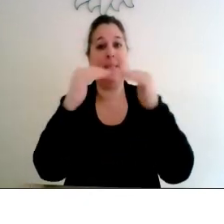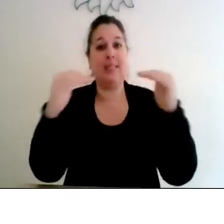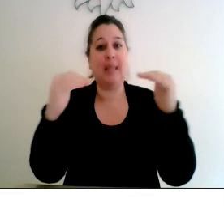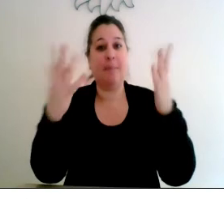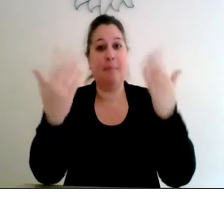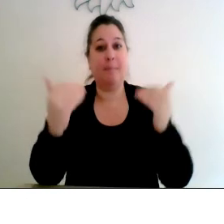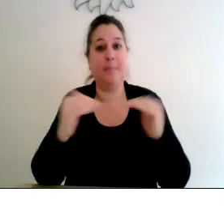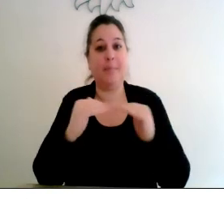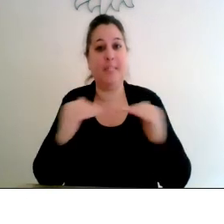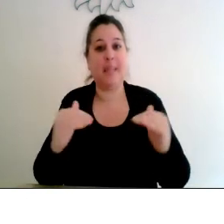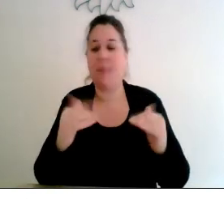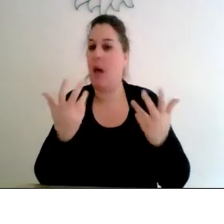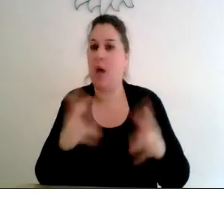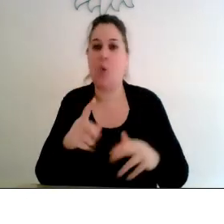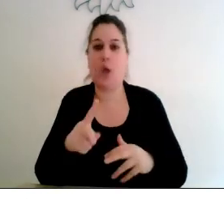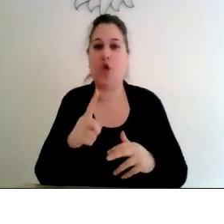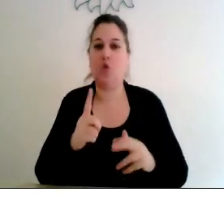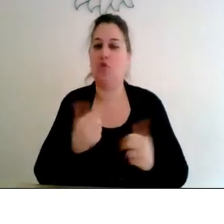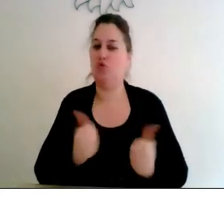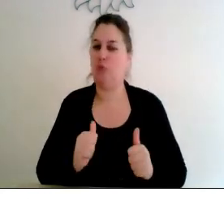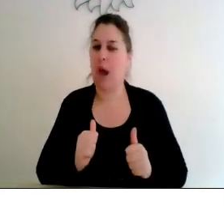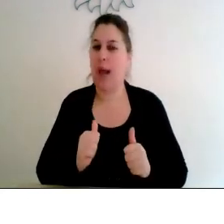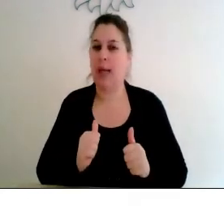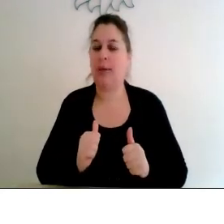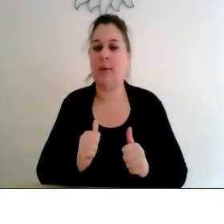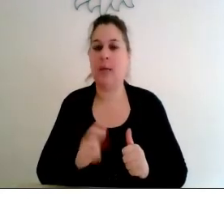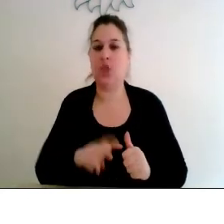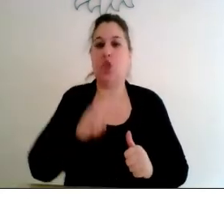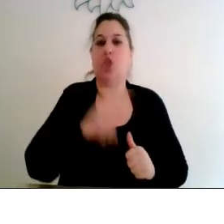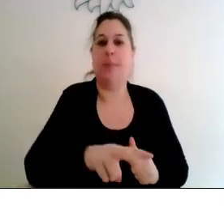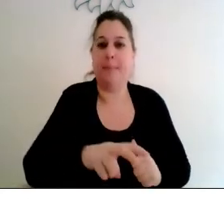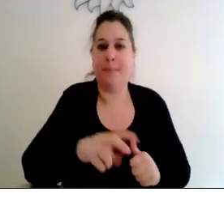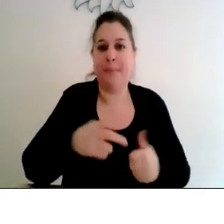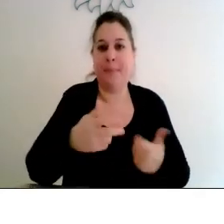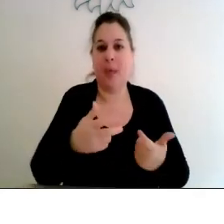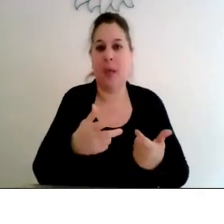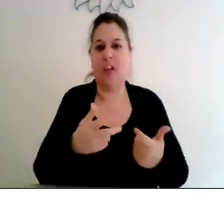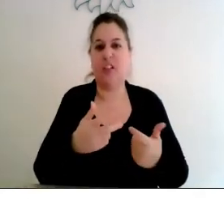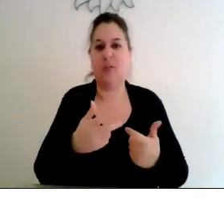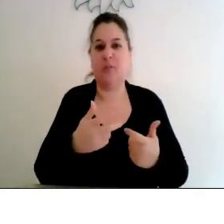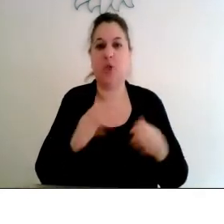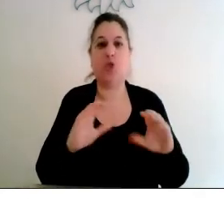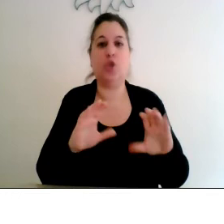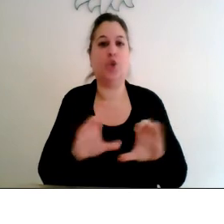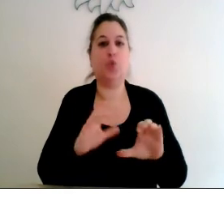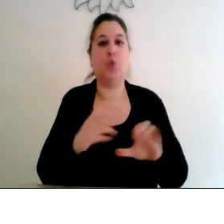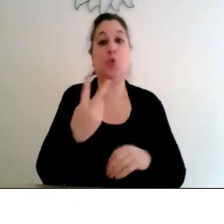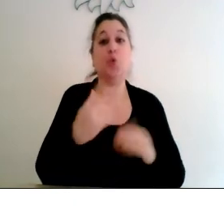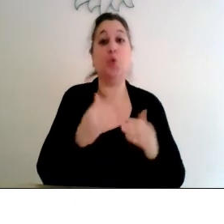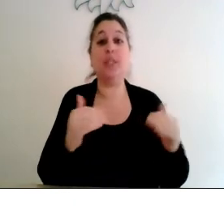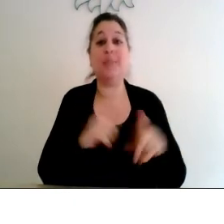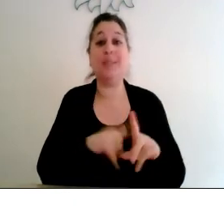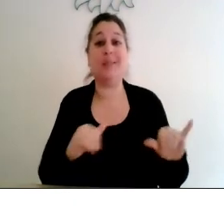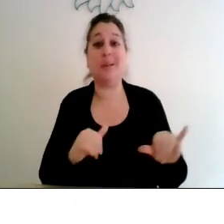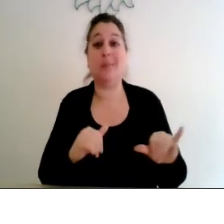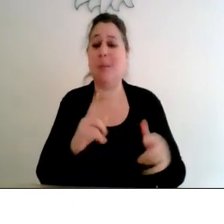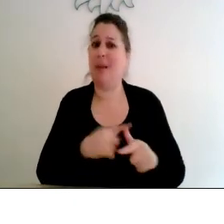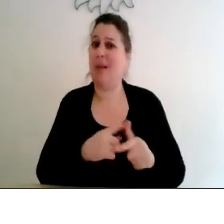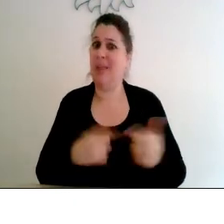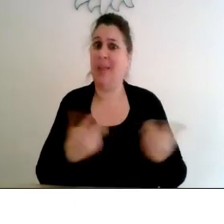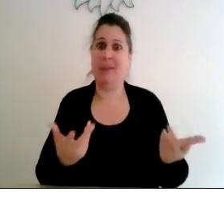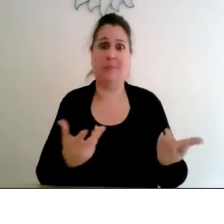Okay. All right, now I'm going to ask myself again, do I see any more parentheses? Nope. Do I see any exponents? Yes.